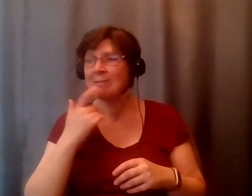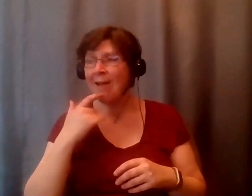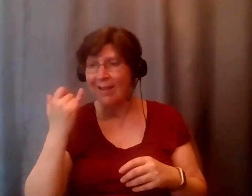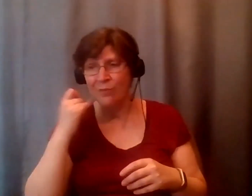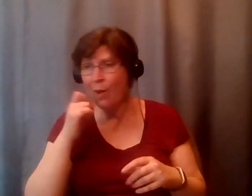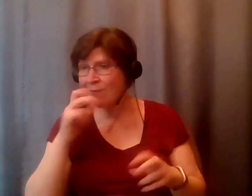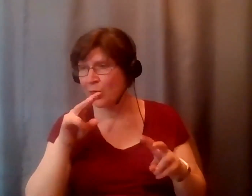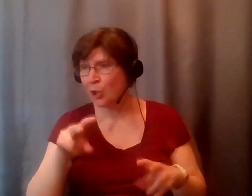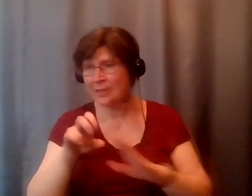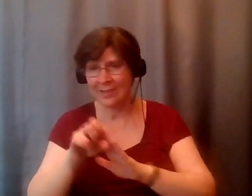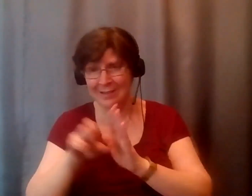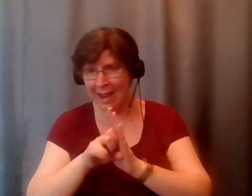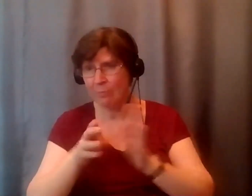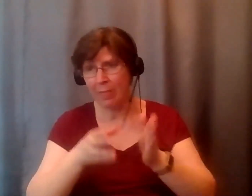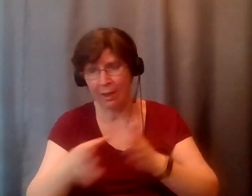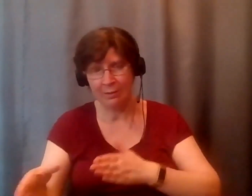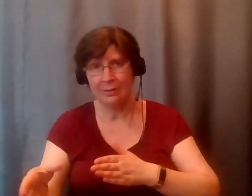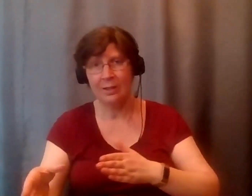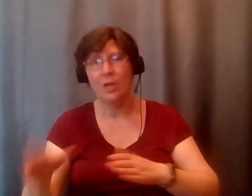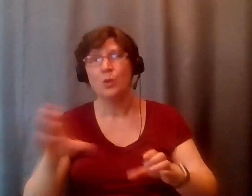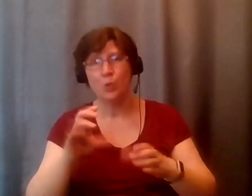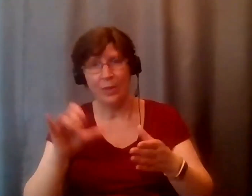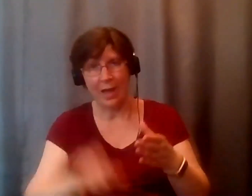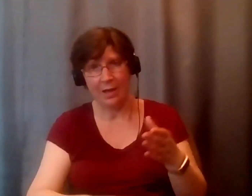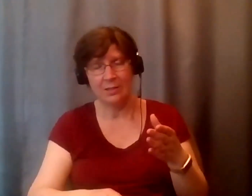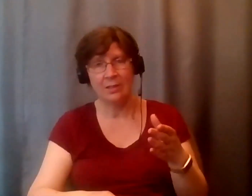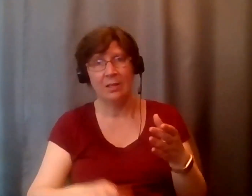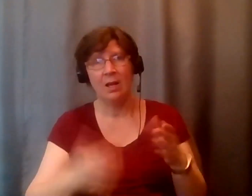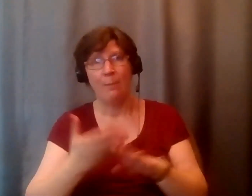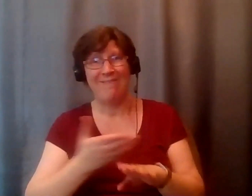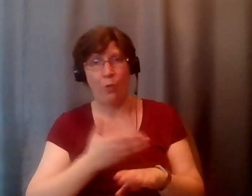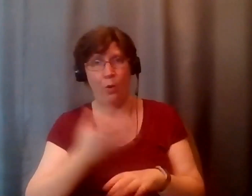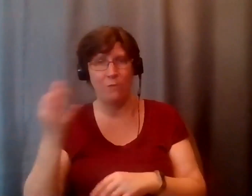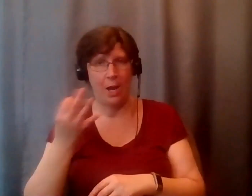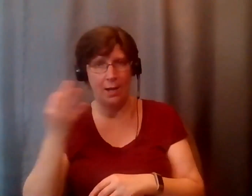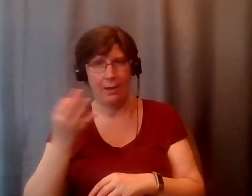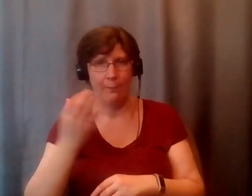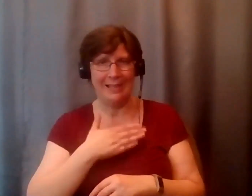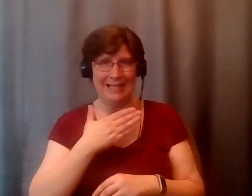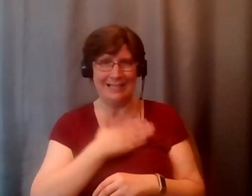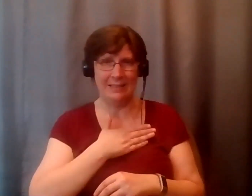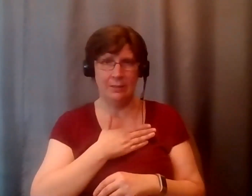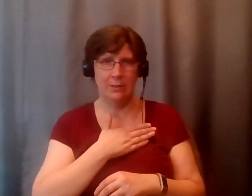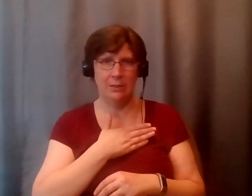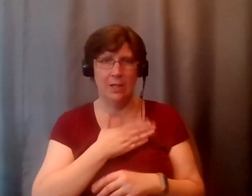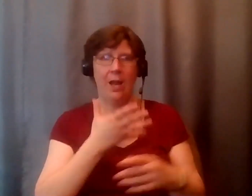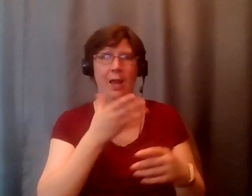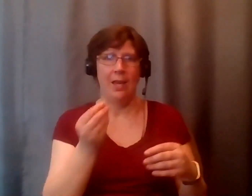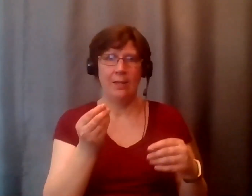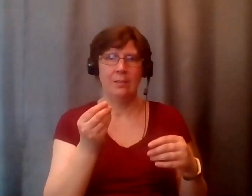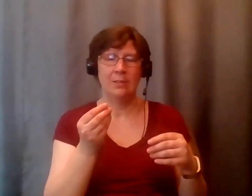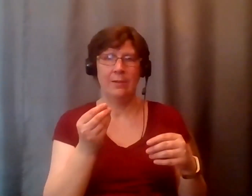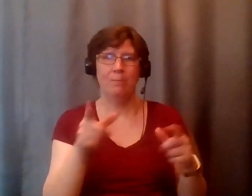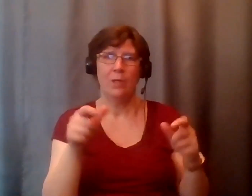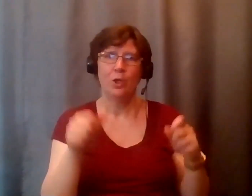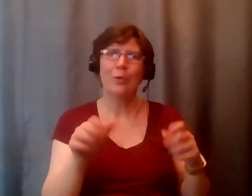looked at the state plan, do that before Friday, please. And you